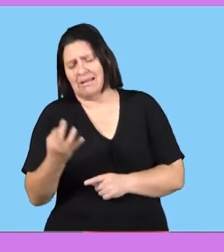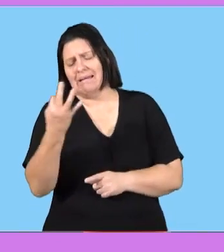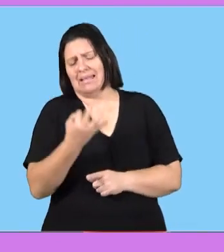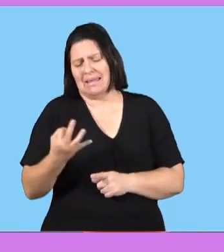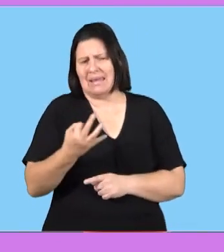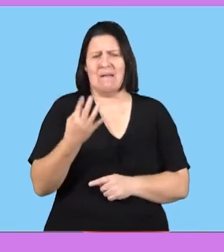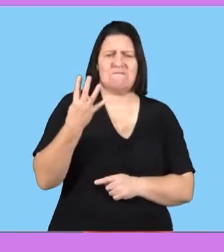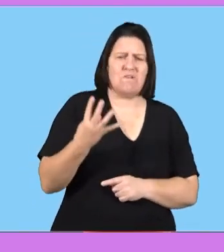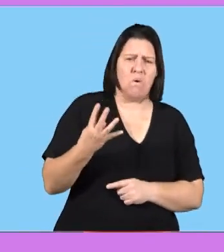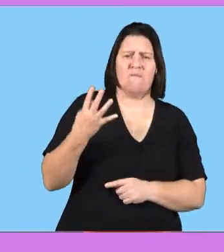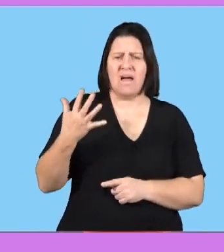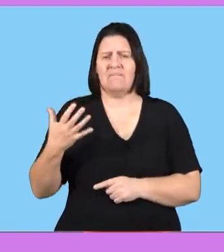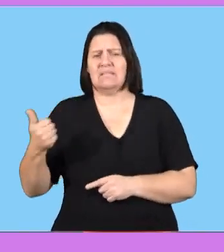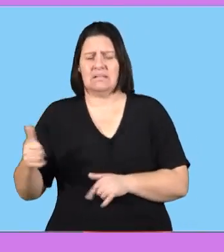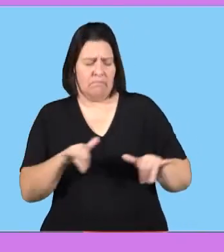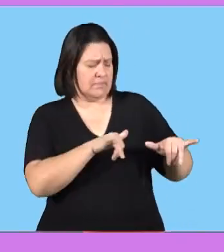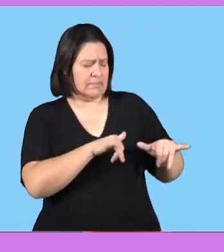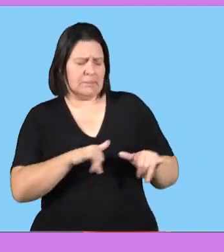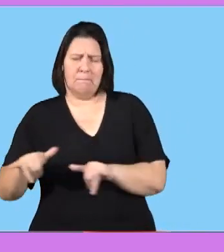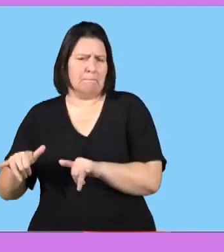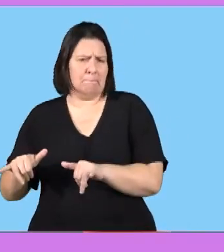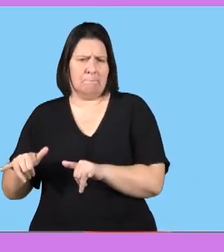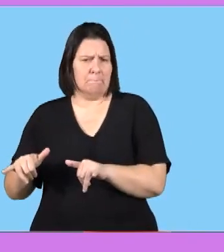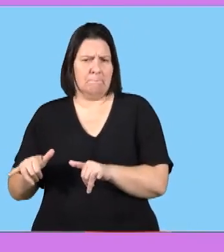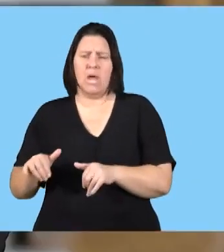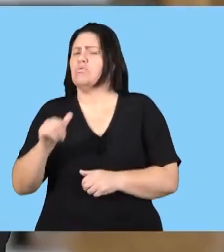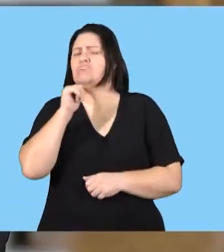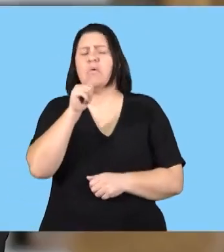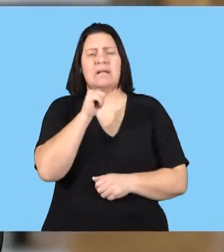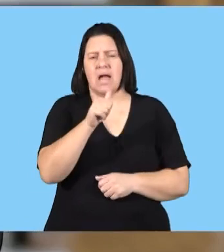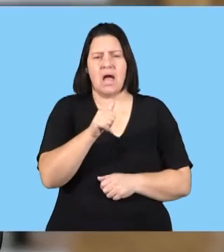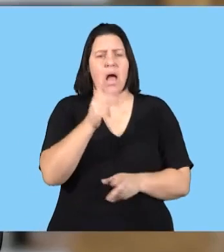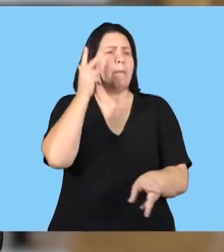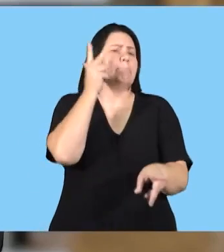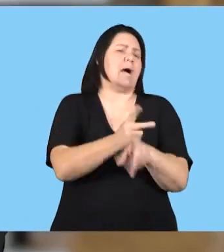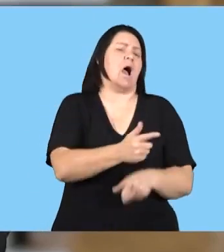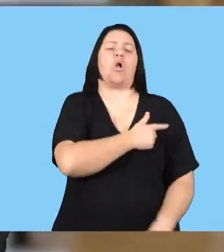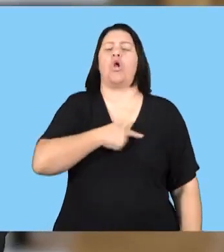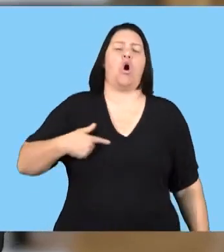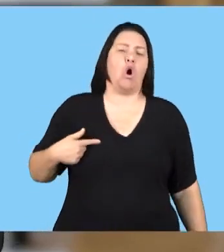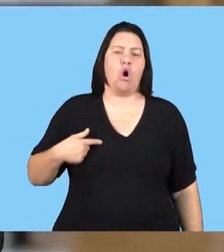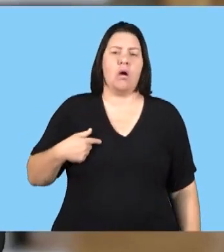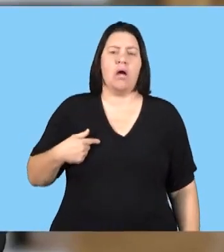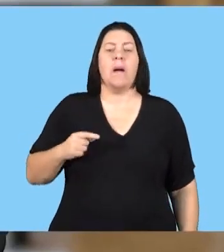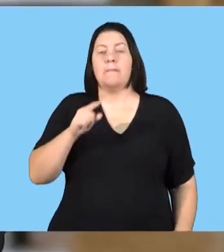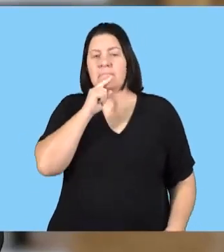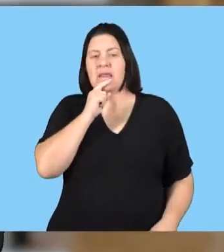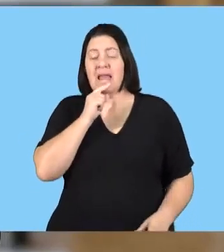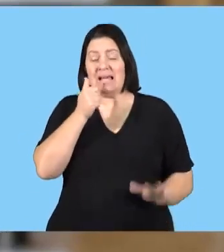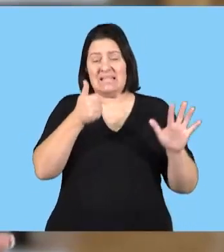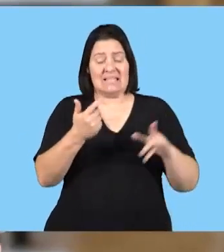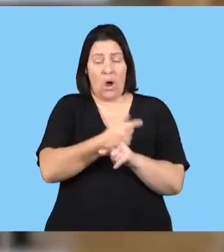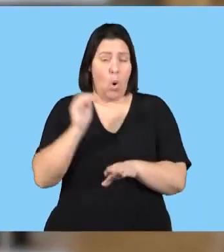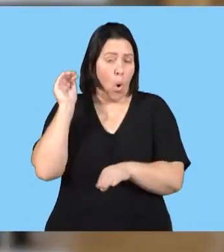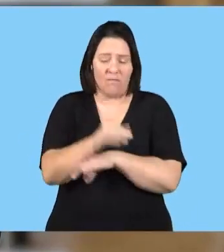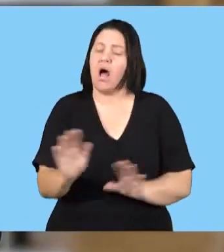hours, 4, 5, 6, you still pay the same amount. It doesn't matter how long you are going to stay. As long as you don't exceed